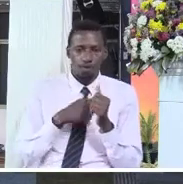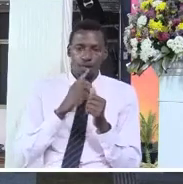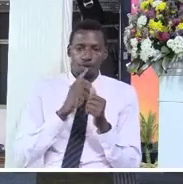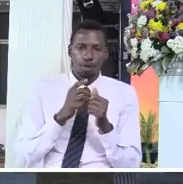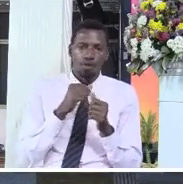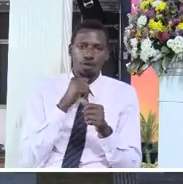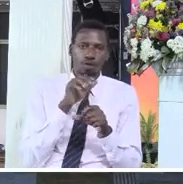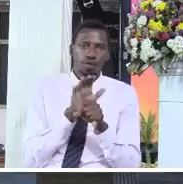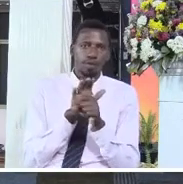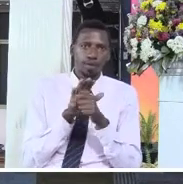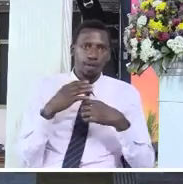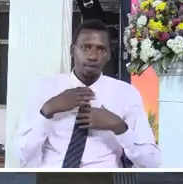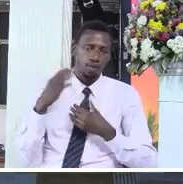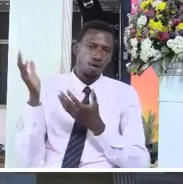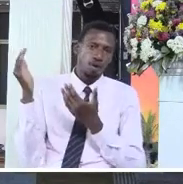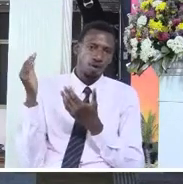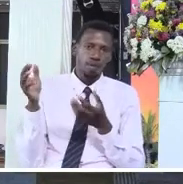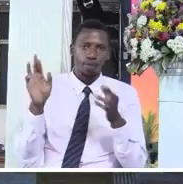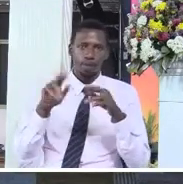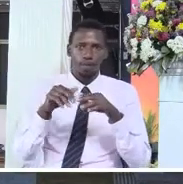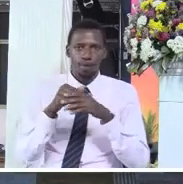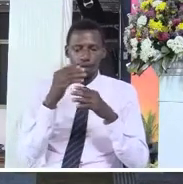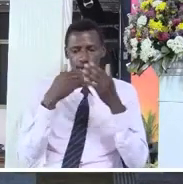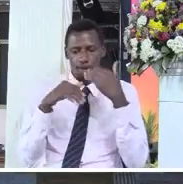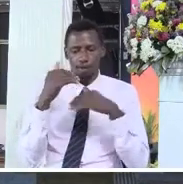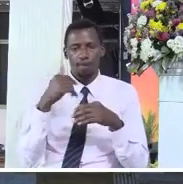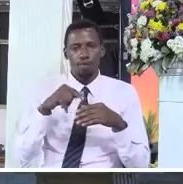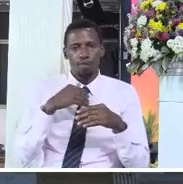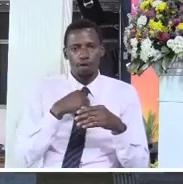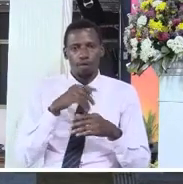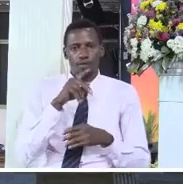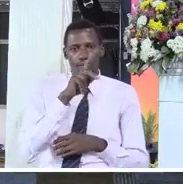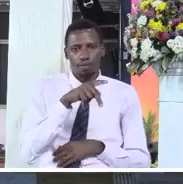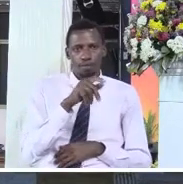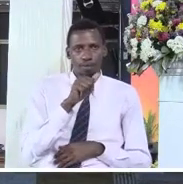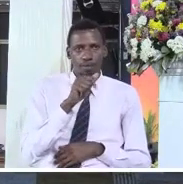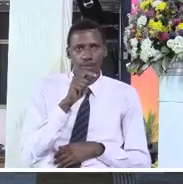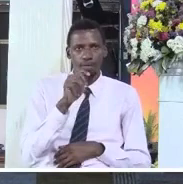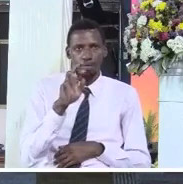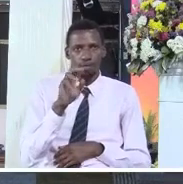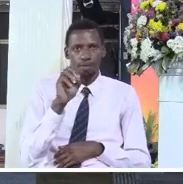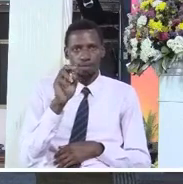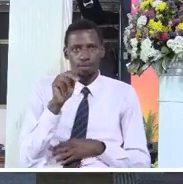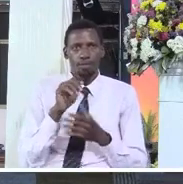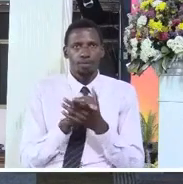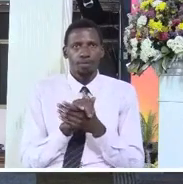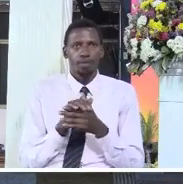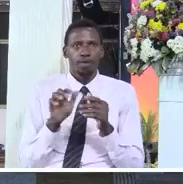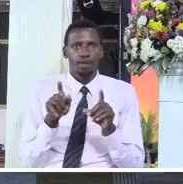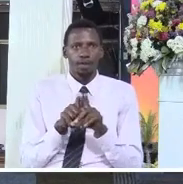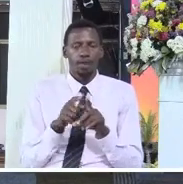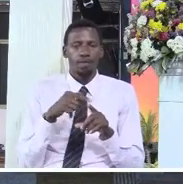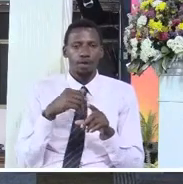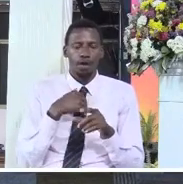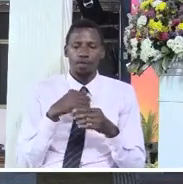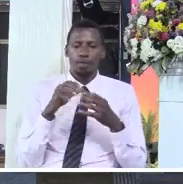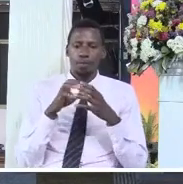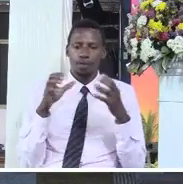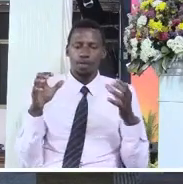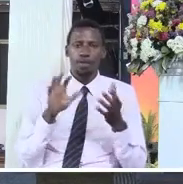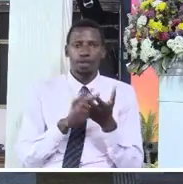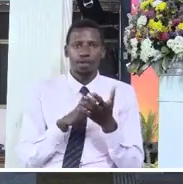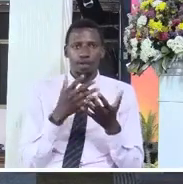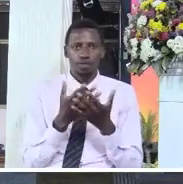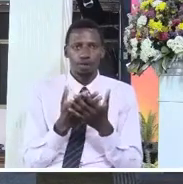be happening on campus. We have patrons. We boast of a robust network of associates, which is also